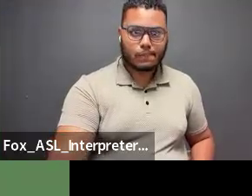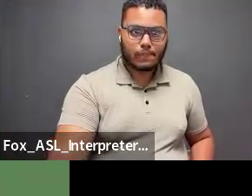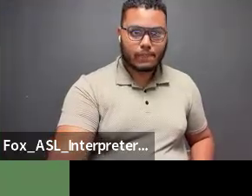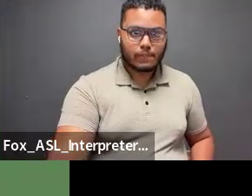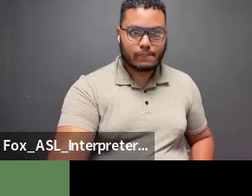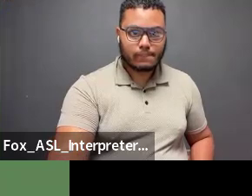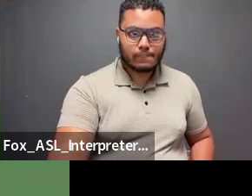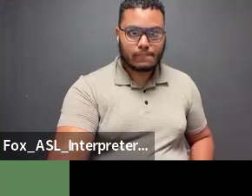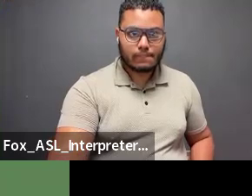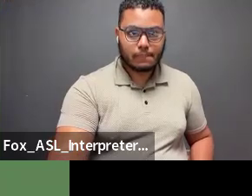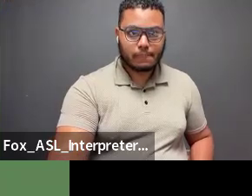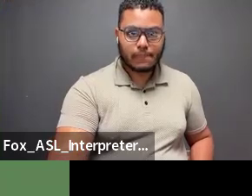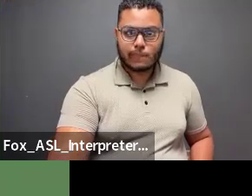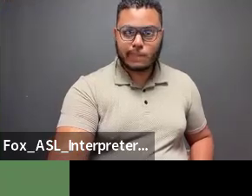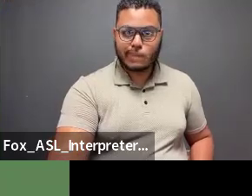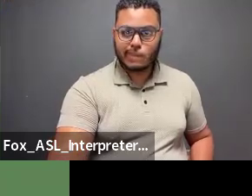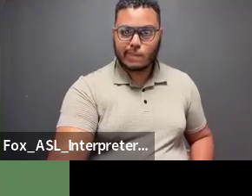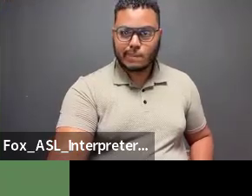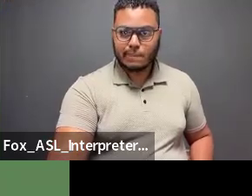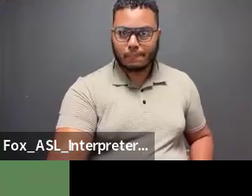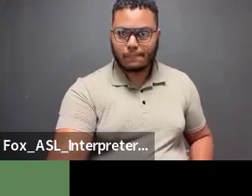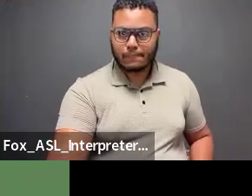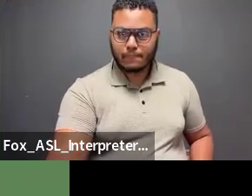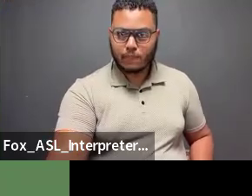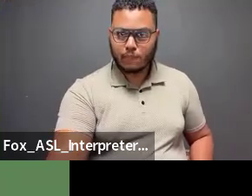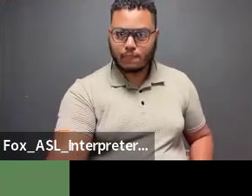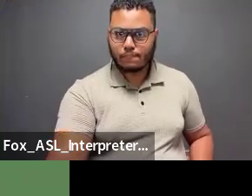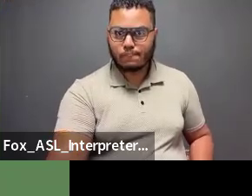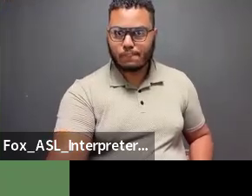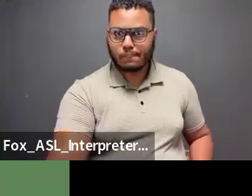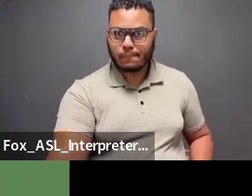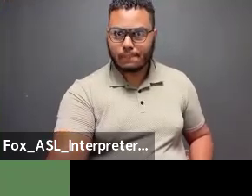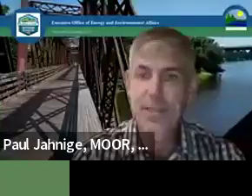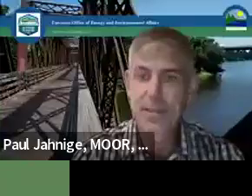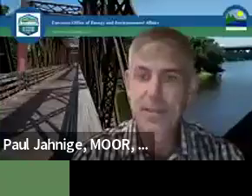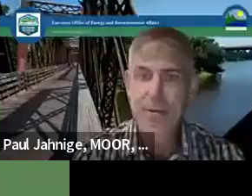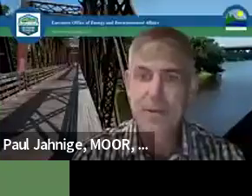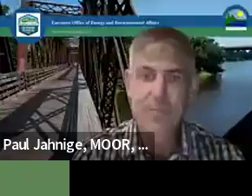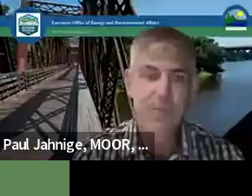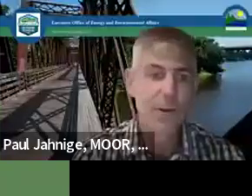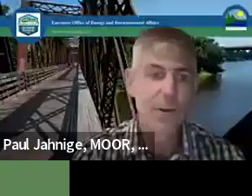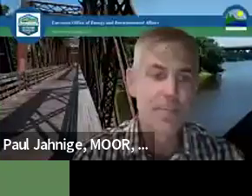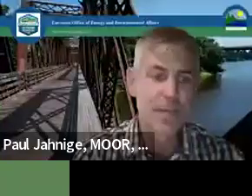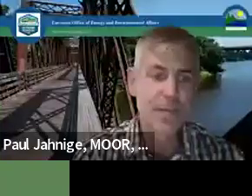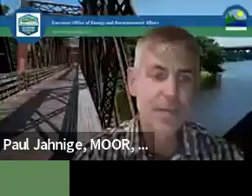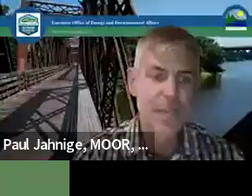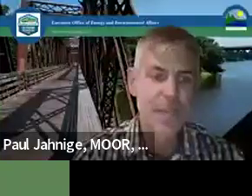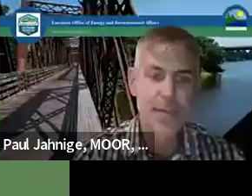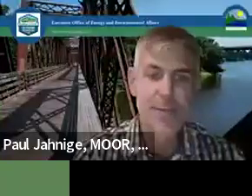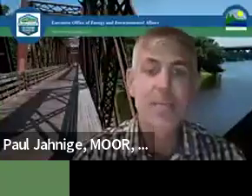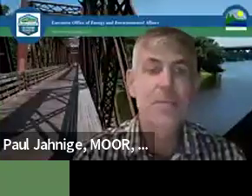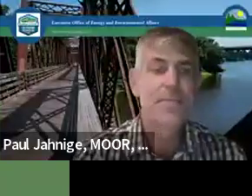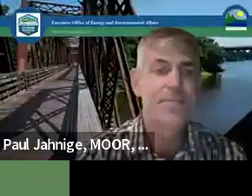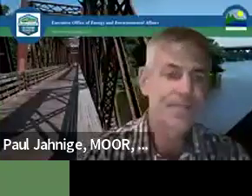towards. And there will be opportunities for your input and interaction throughout the forum tonight.